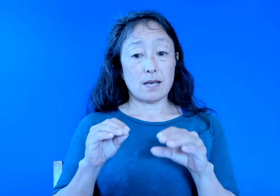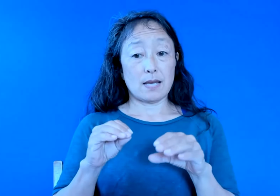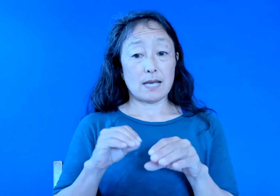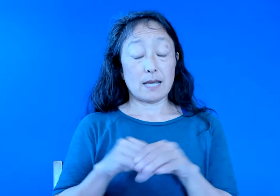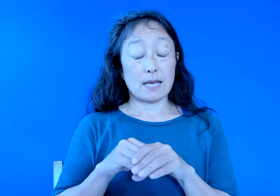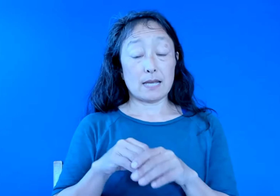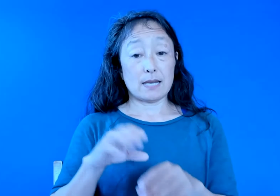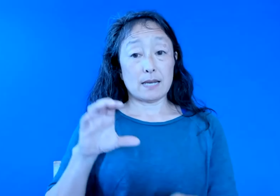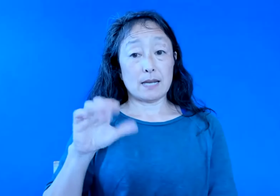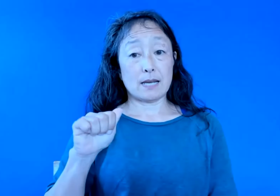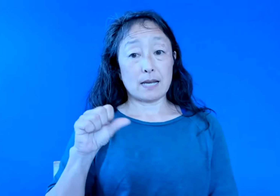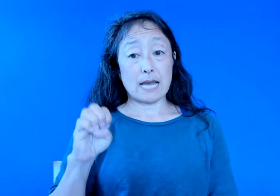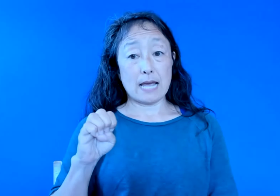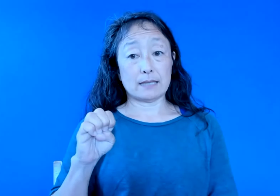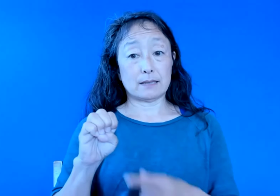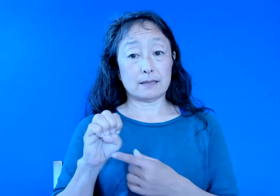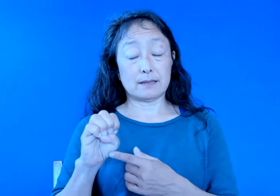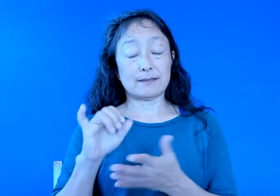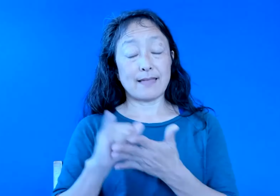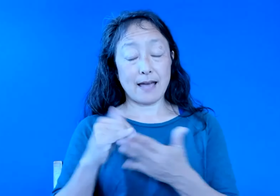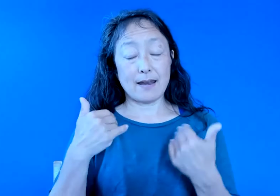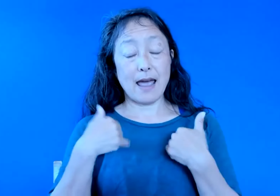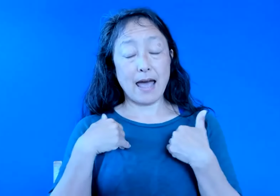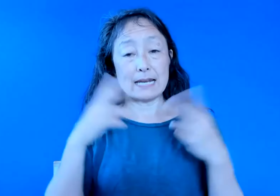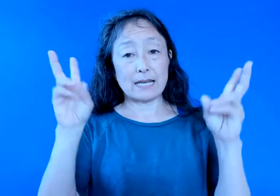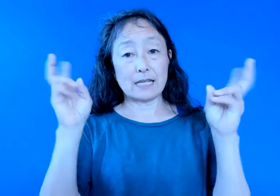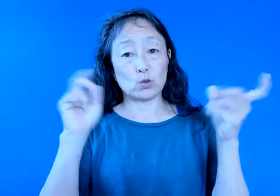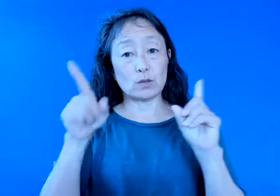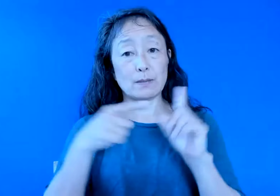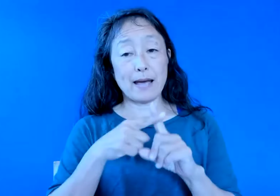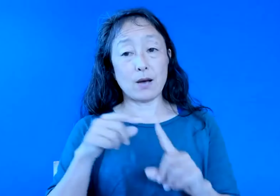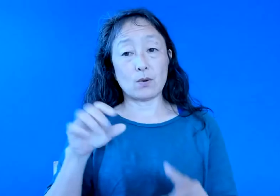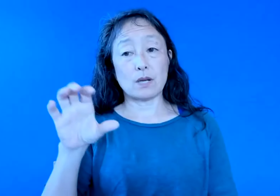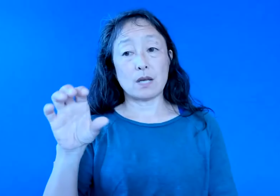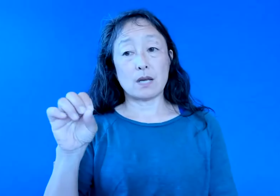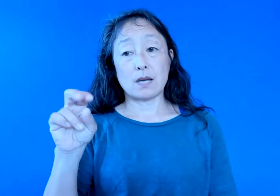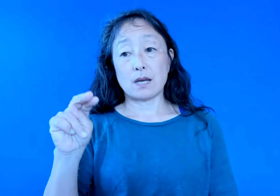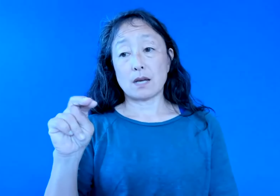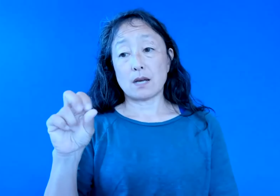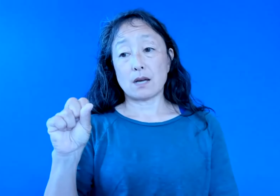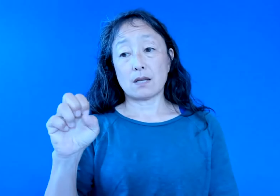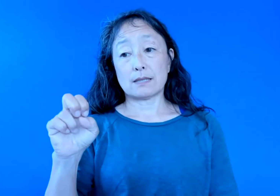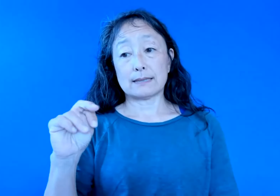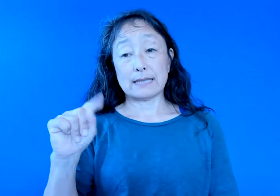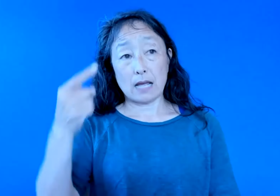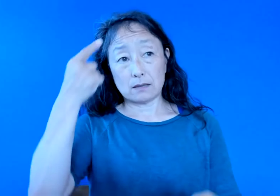was clearly had some consent issues, but nuances that are very challenging for adults, let alone